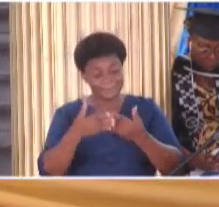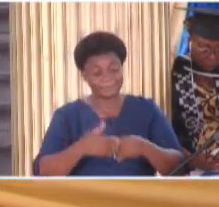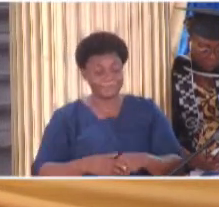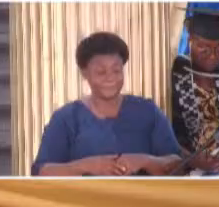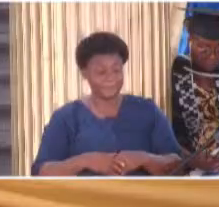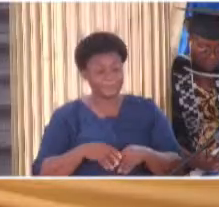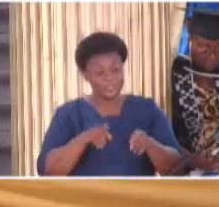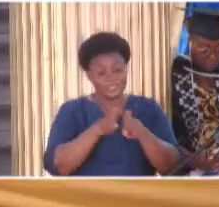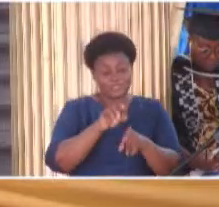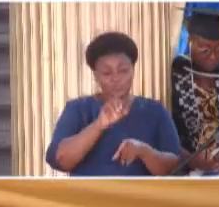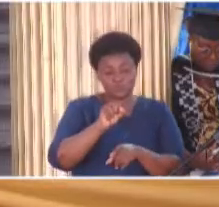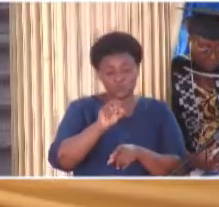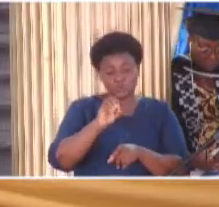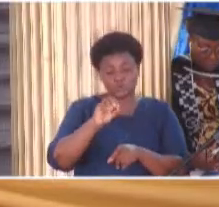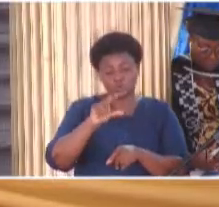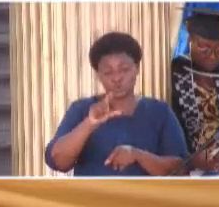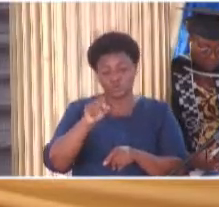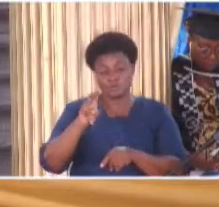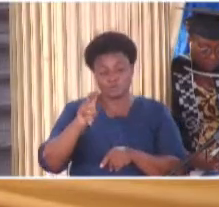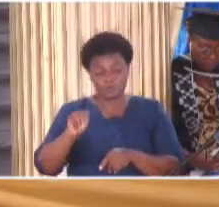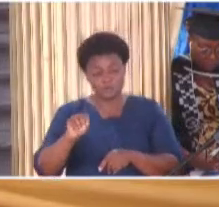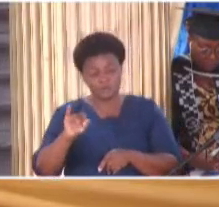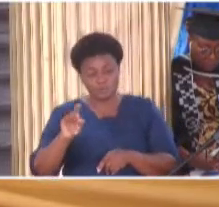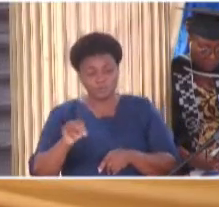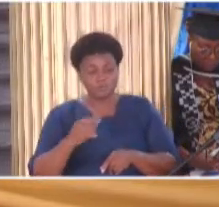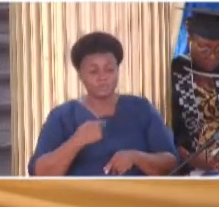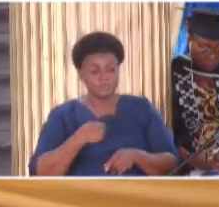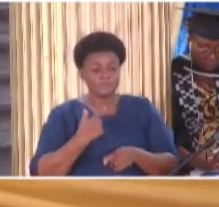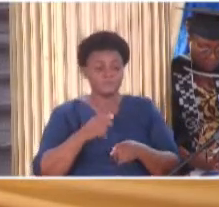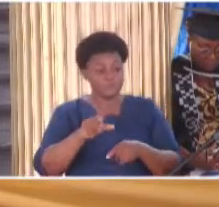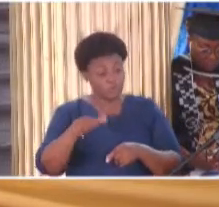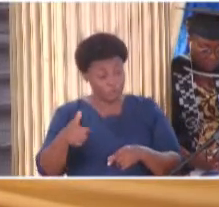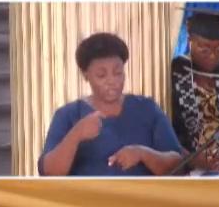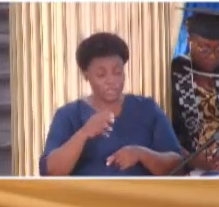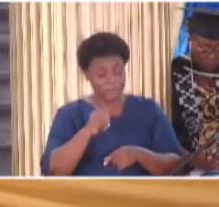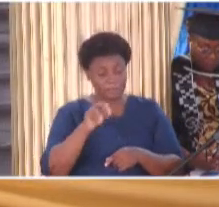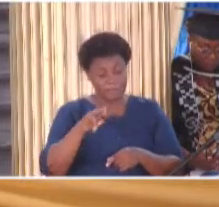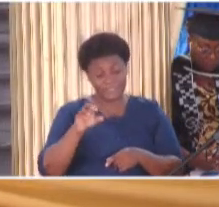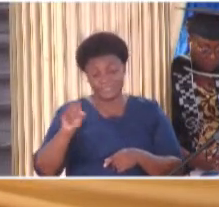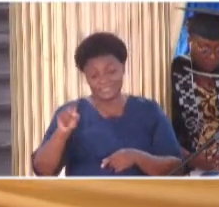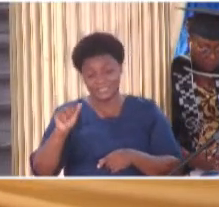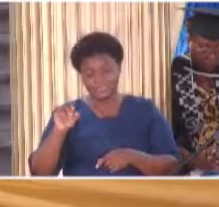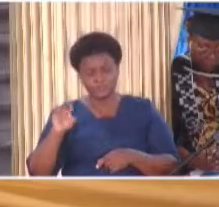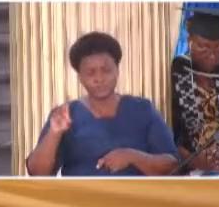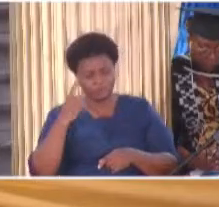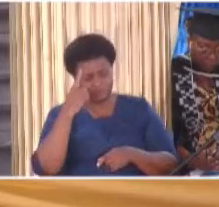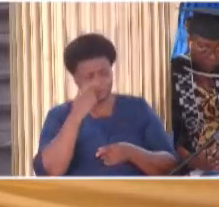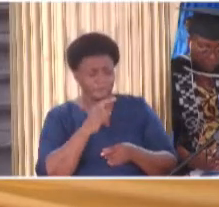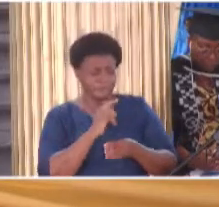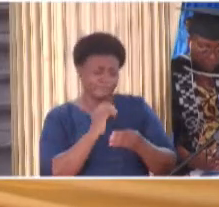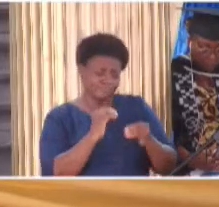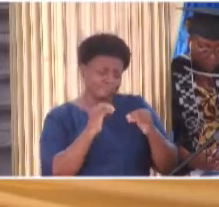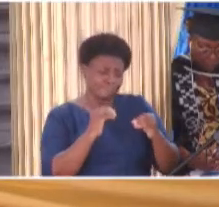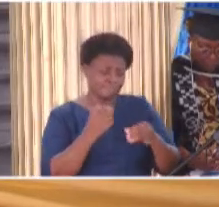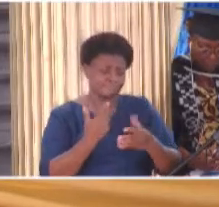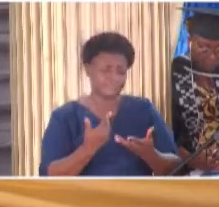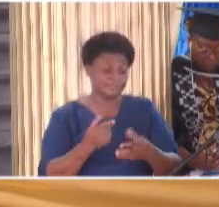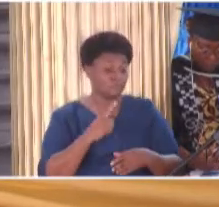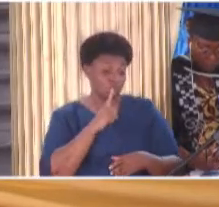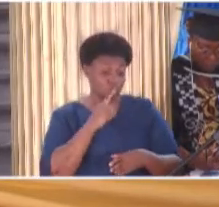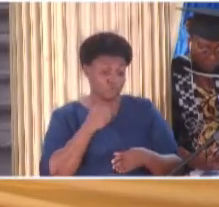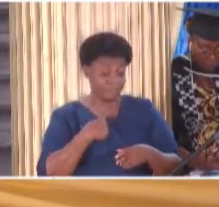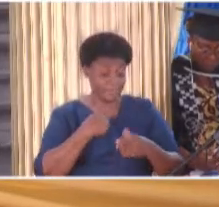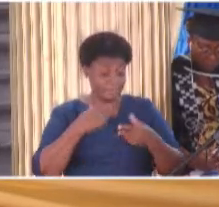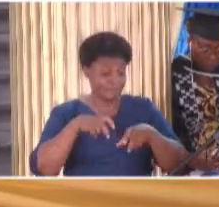Mr. Solomon Bada, Mr. Onassis, and Miss Sandra. My journey could not have been